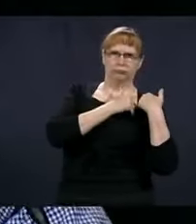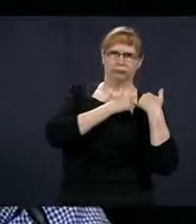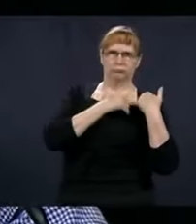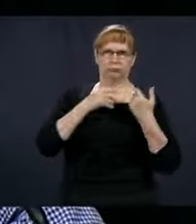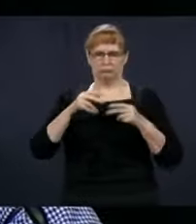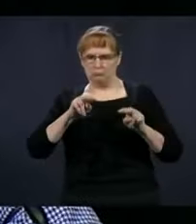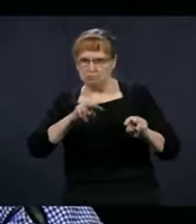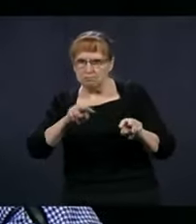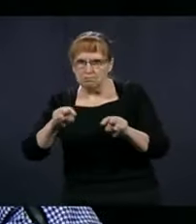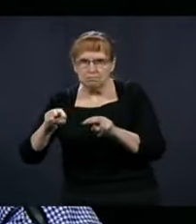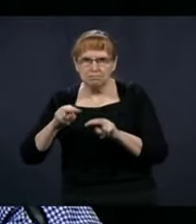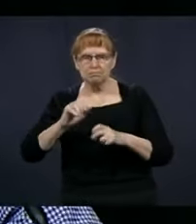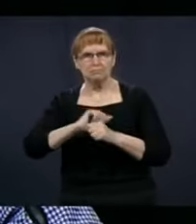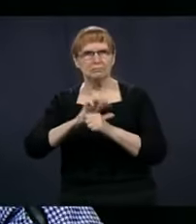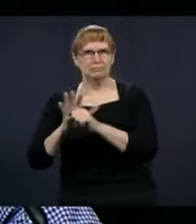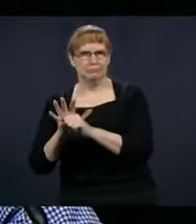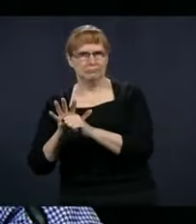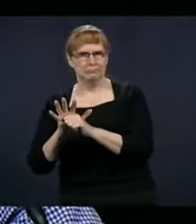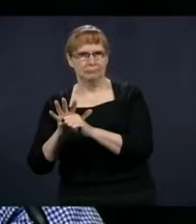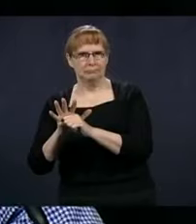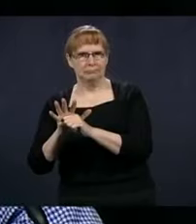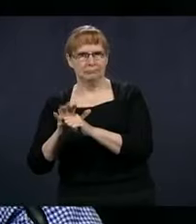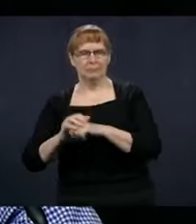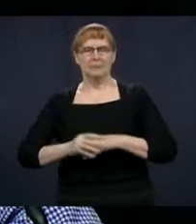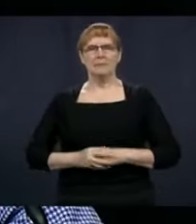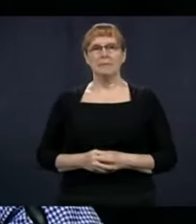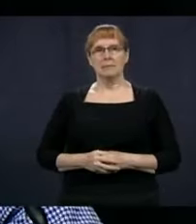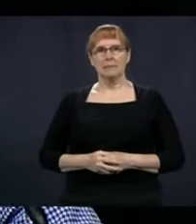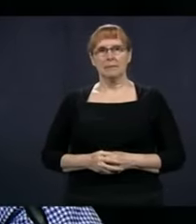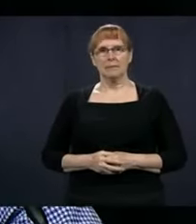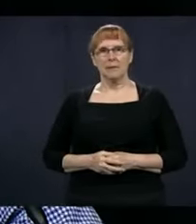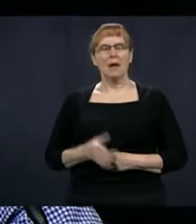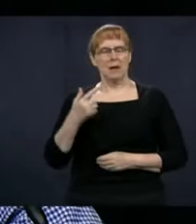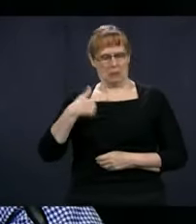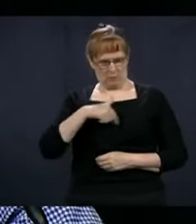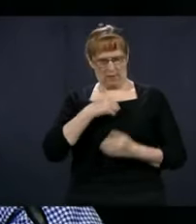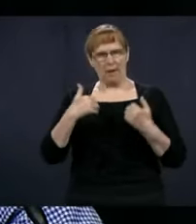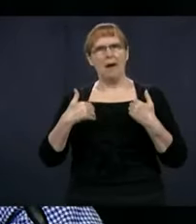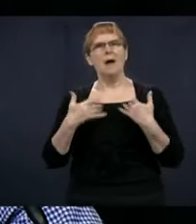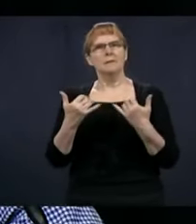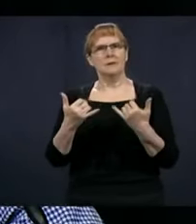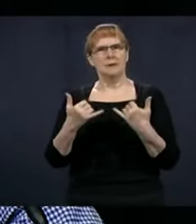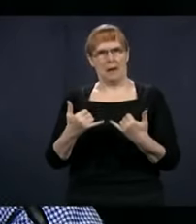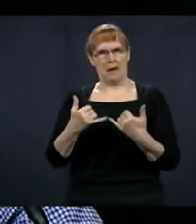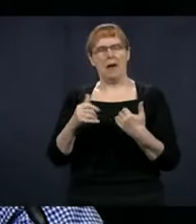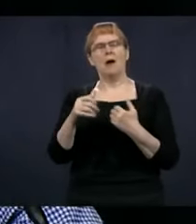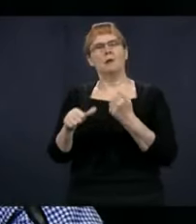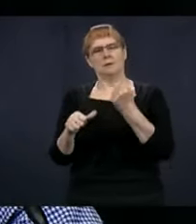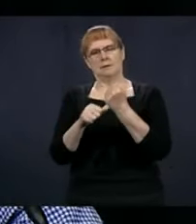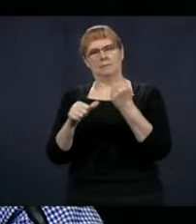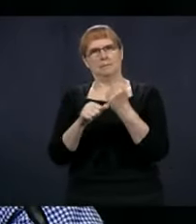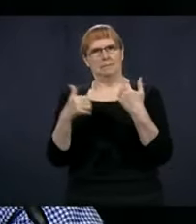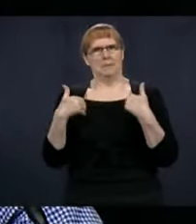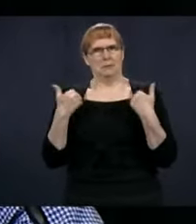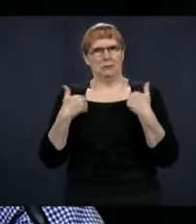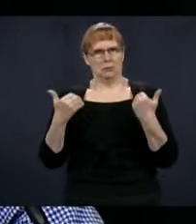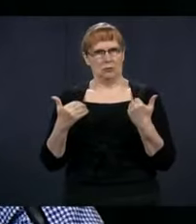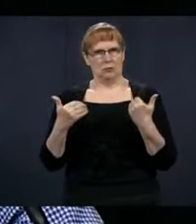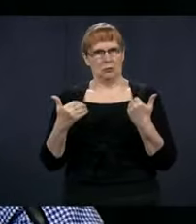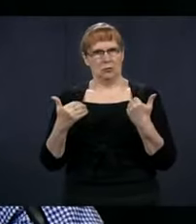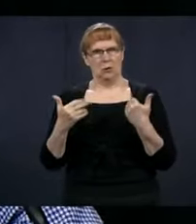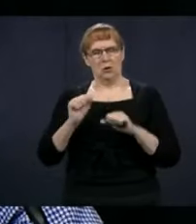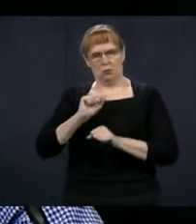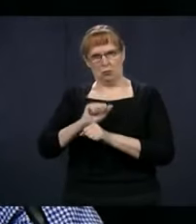minister, and she will have to make a diagnosis to really working with the public health